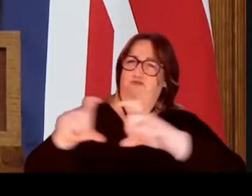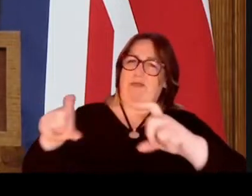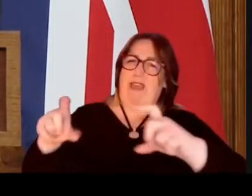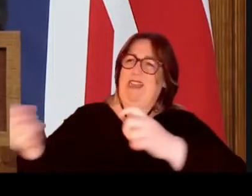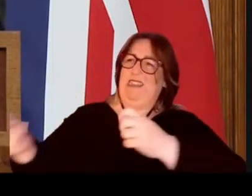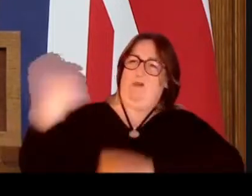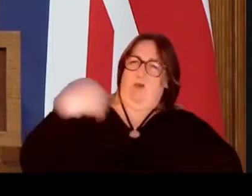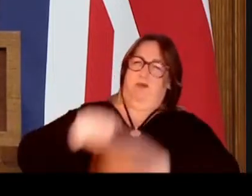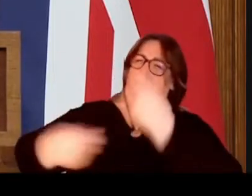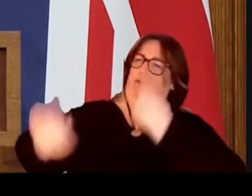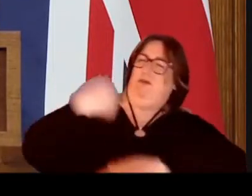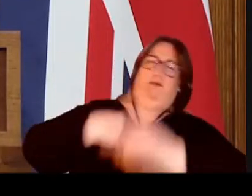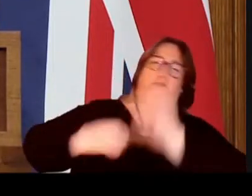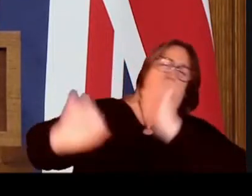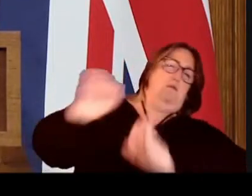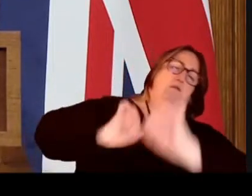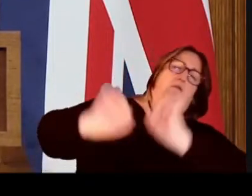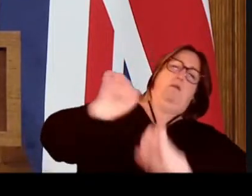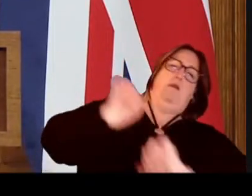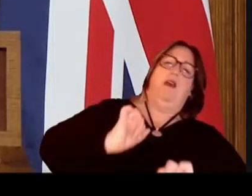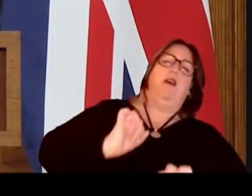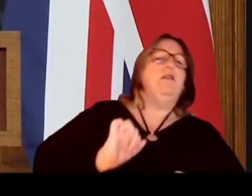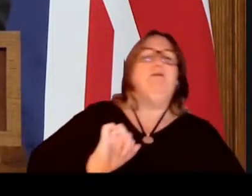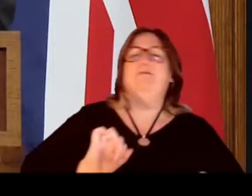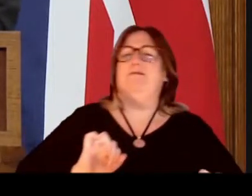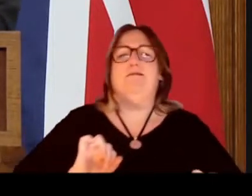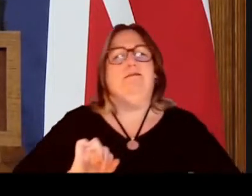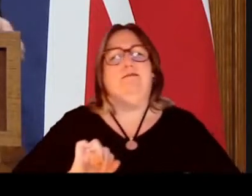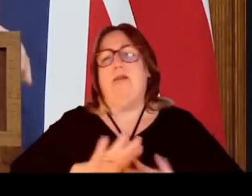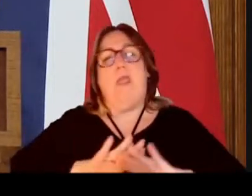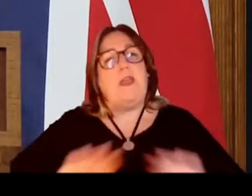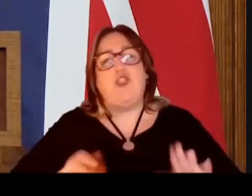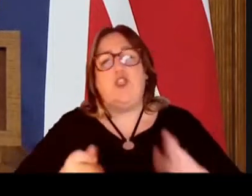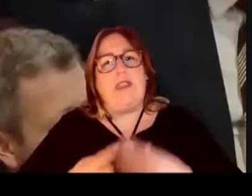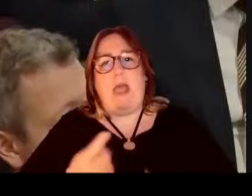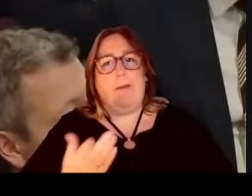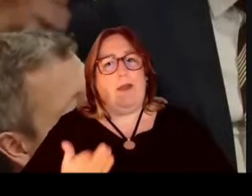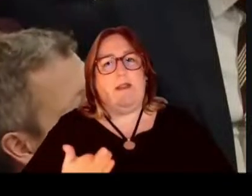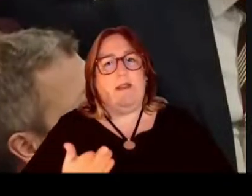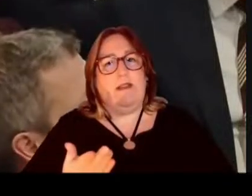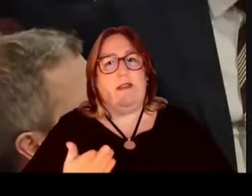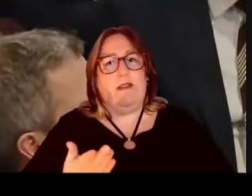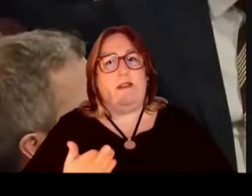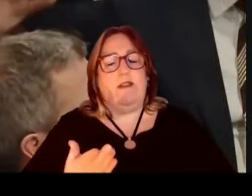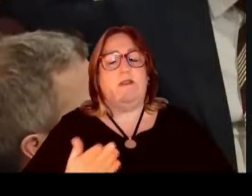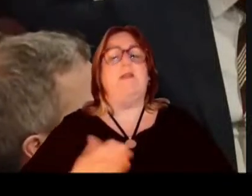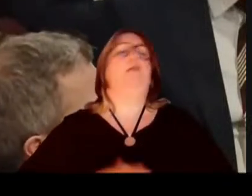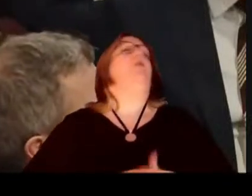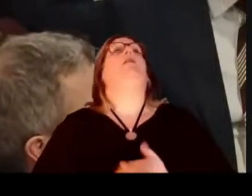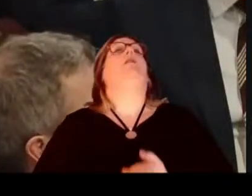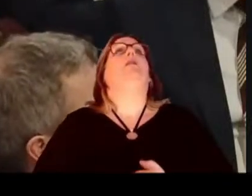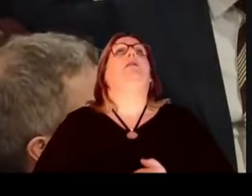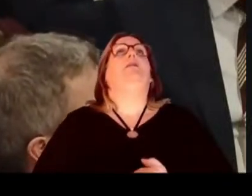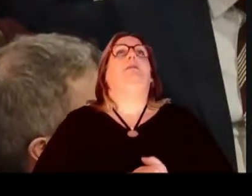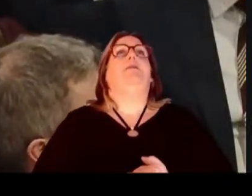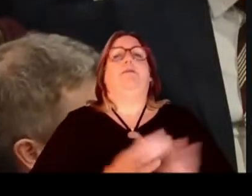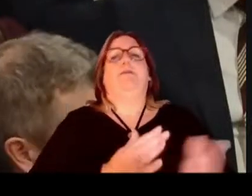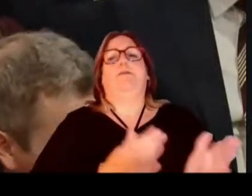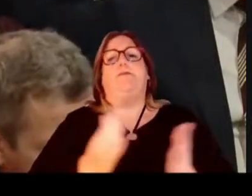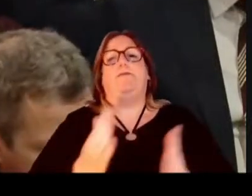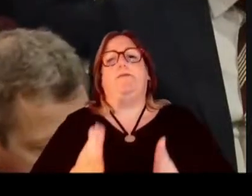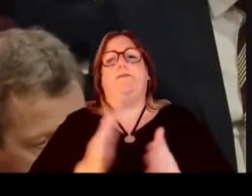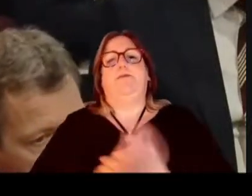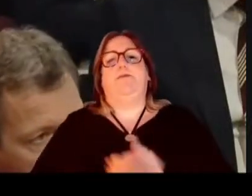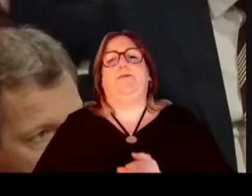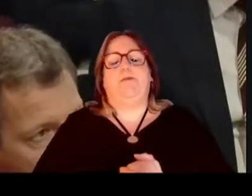Chris. Harry from The Sun. Thank you, Prime Minister. Sorry to labour this point, but I think it's important. All summer we were repeatedly told